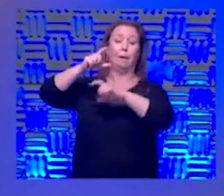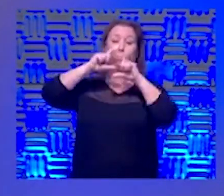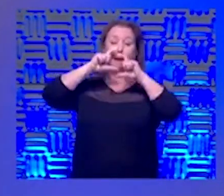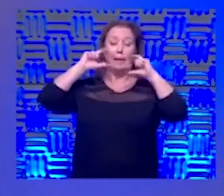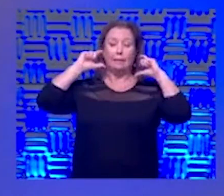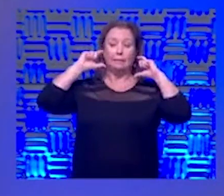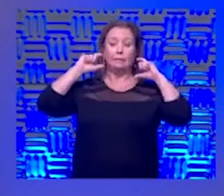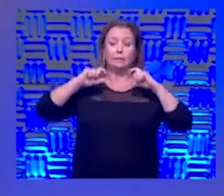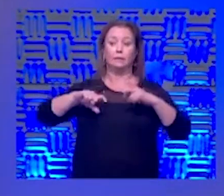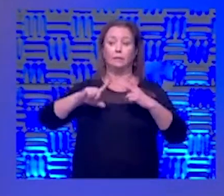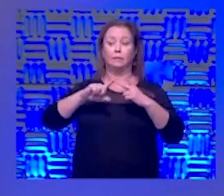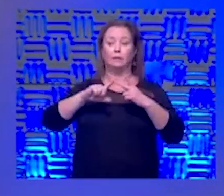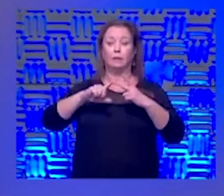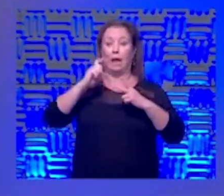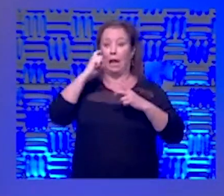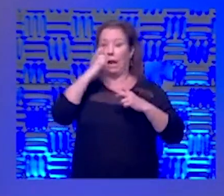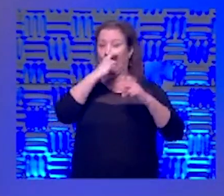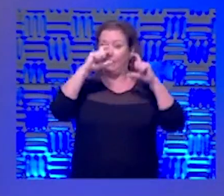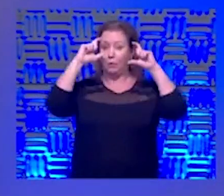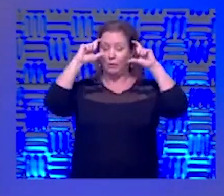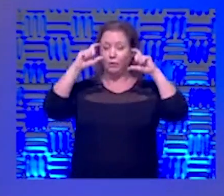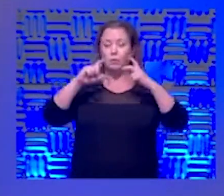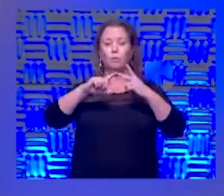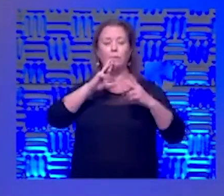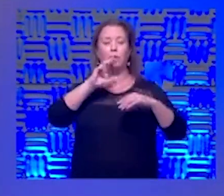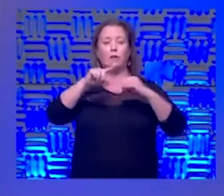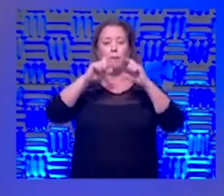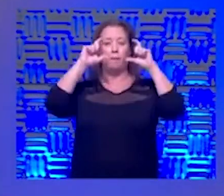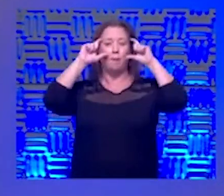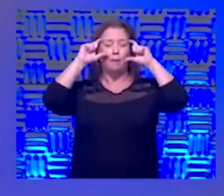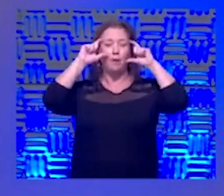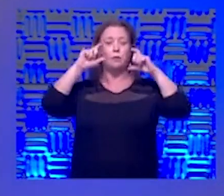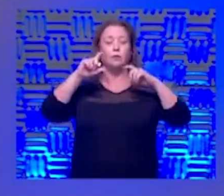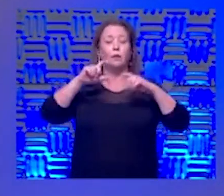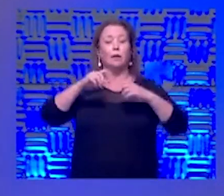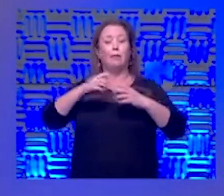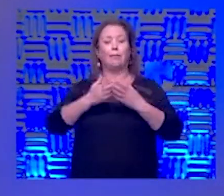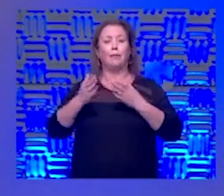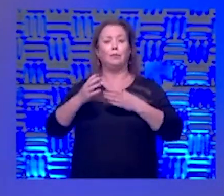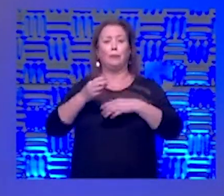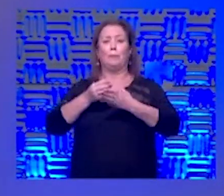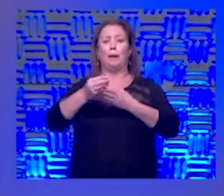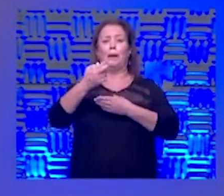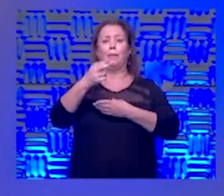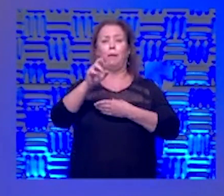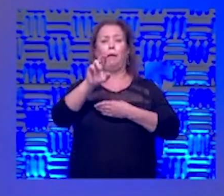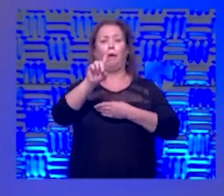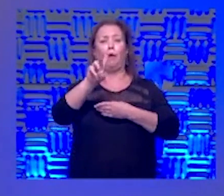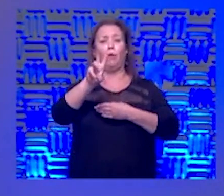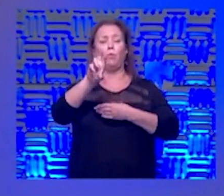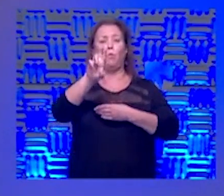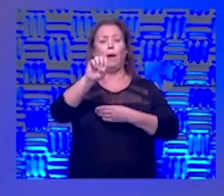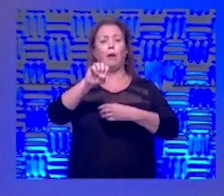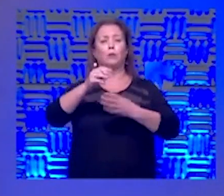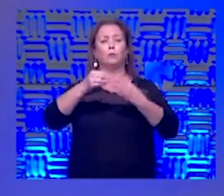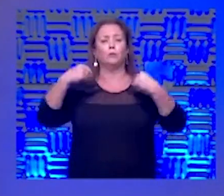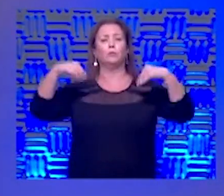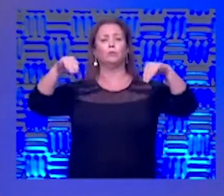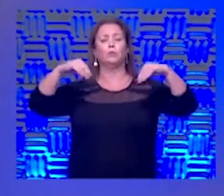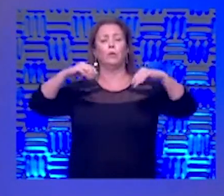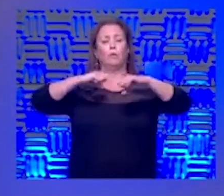mask, eye protection. Again, we've talked about eye protection, things that you can buy at the hardware store, some stuff that you would buy to protect you if